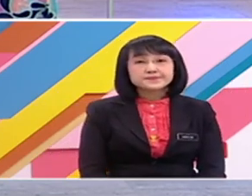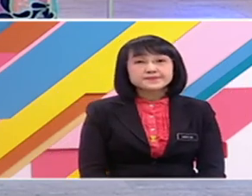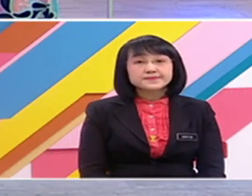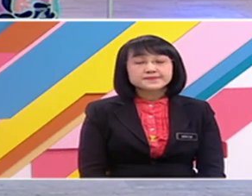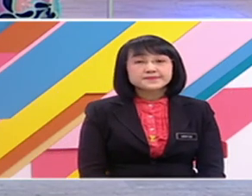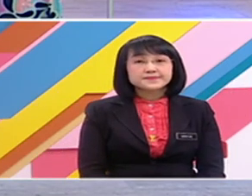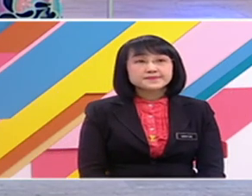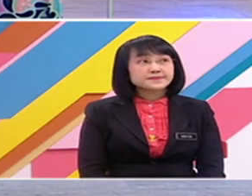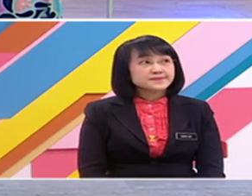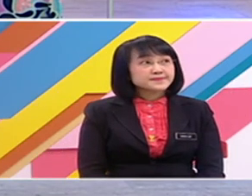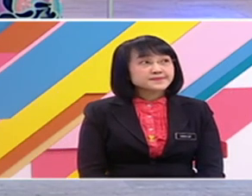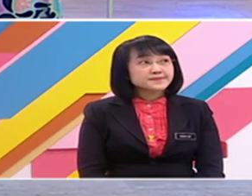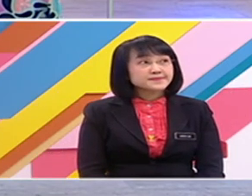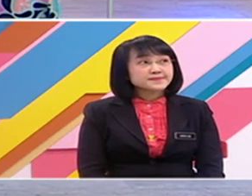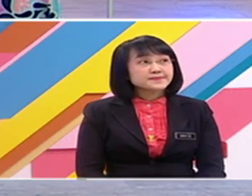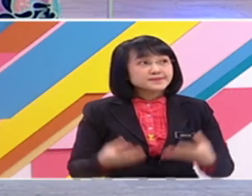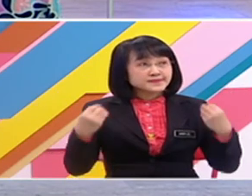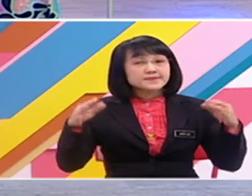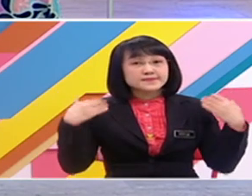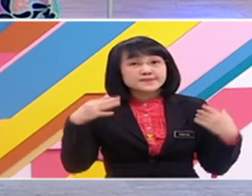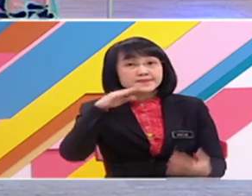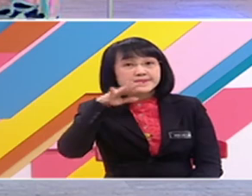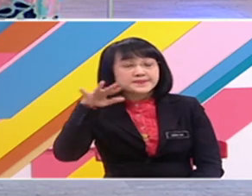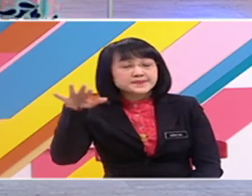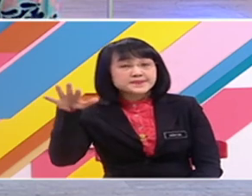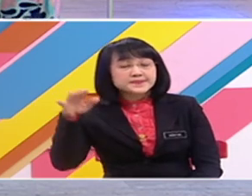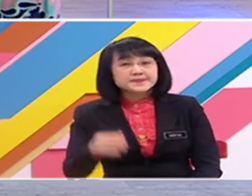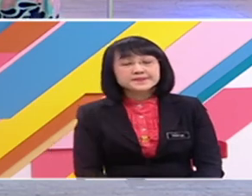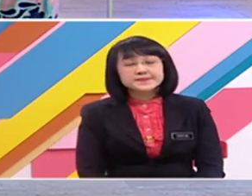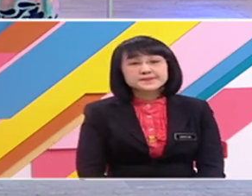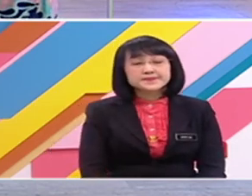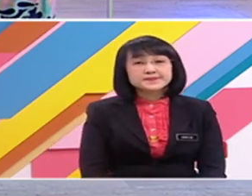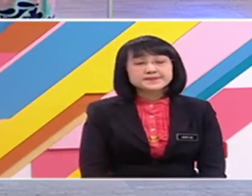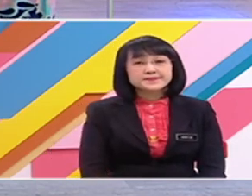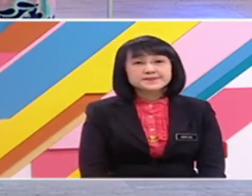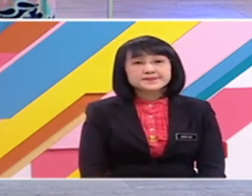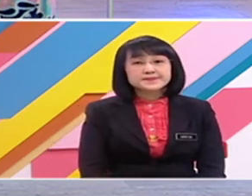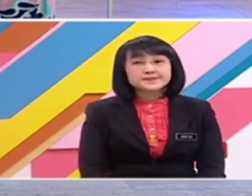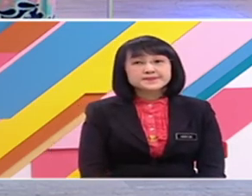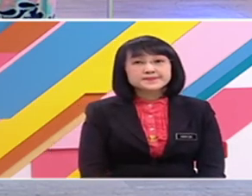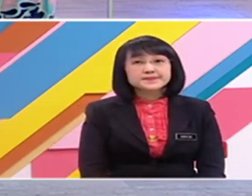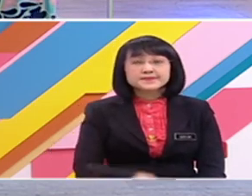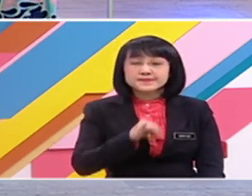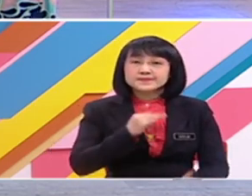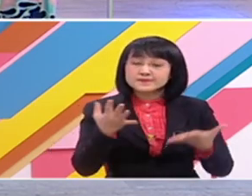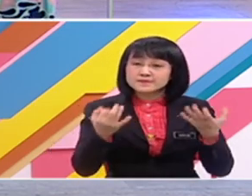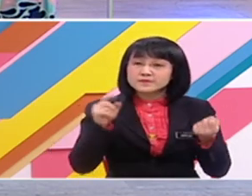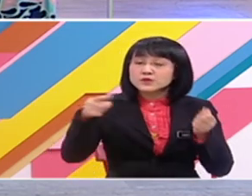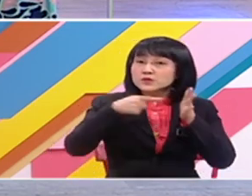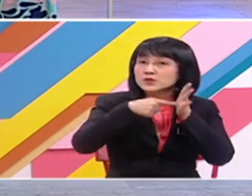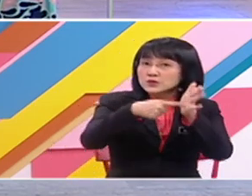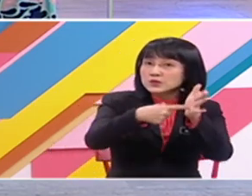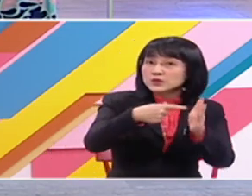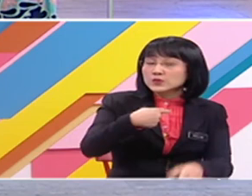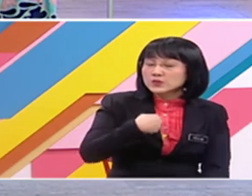the spell of the words. Okay, for clothes. Yes. So I want you to show me which one